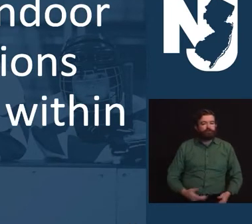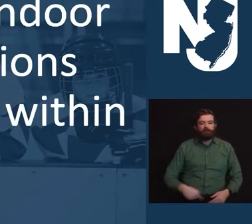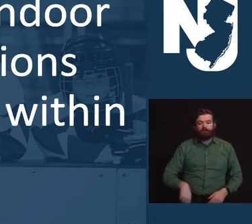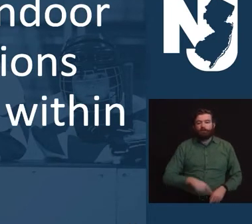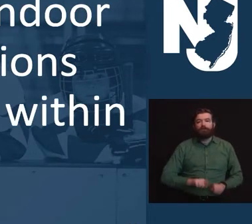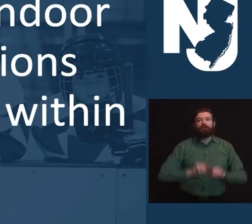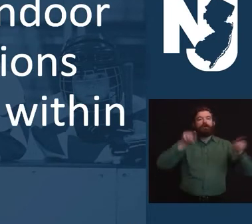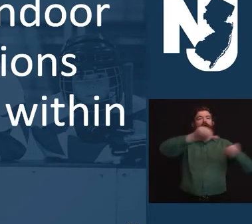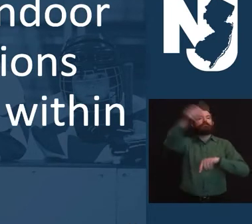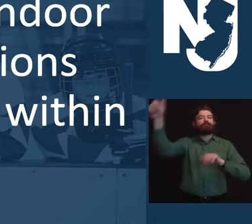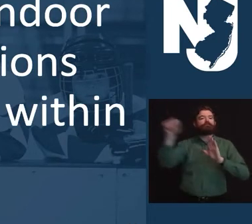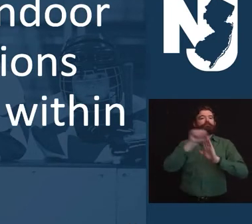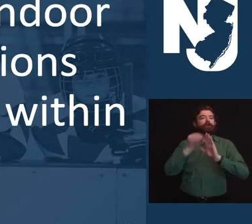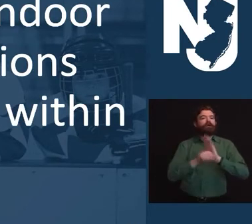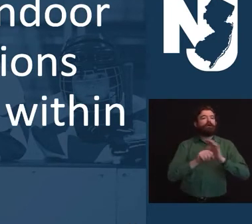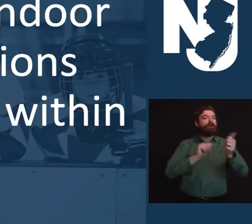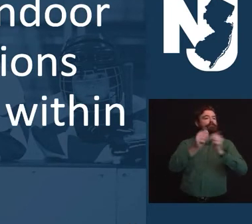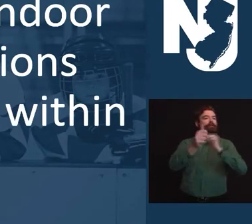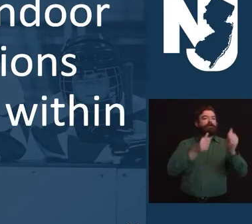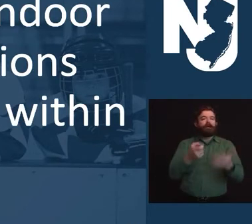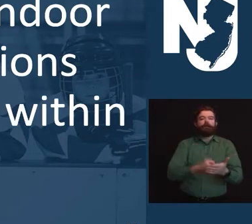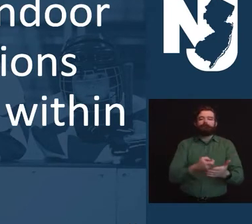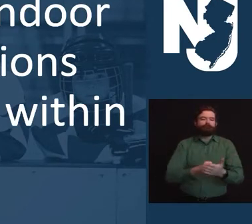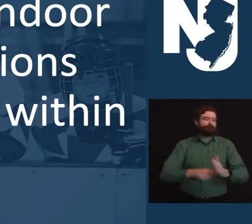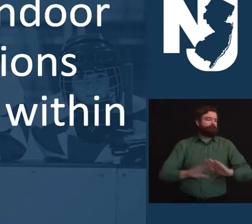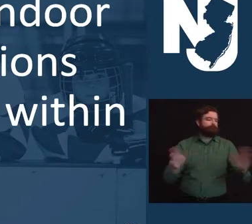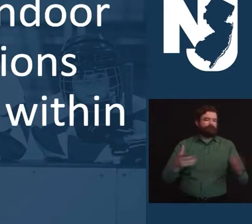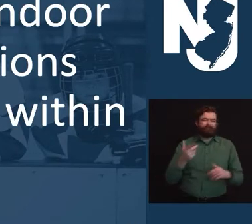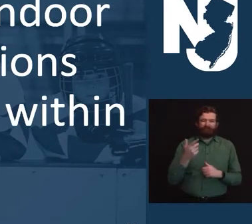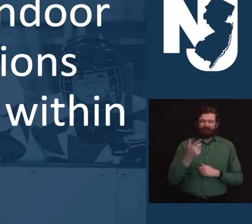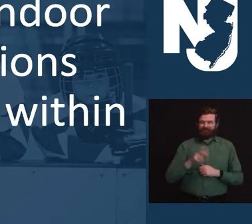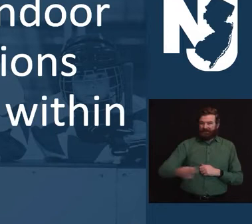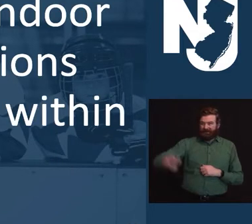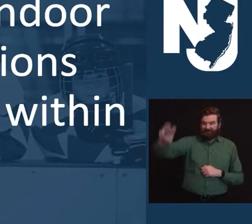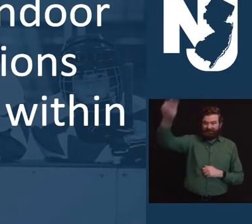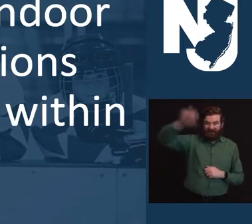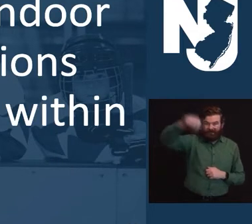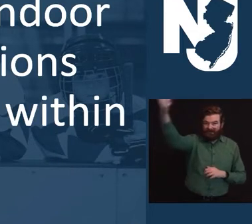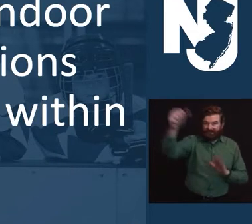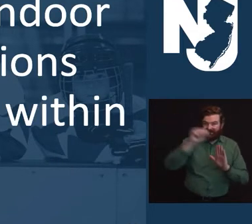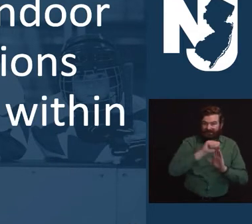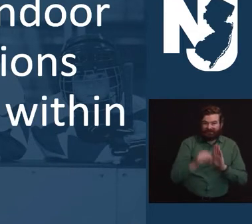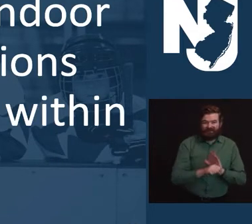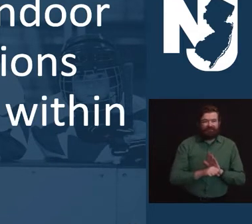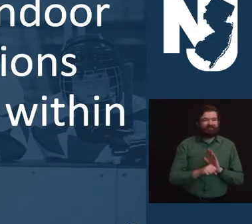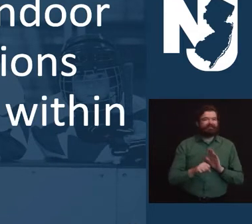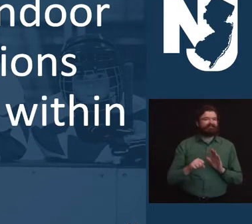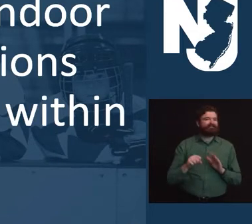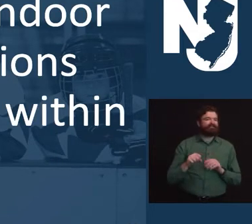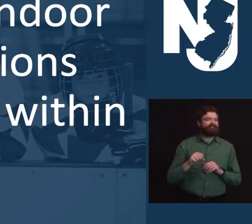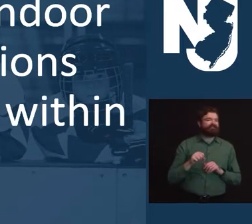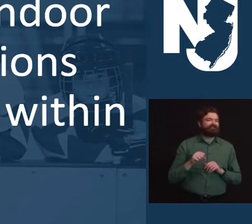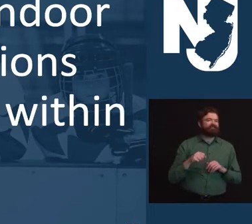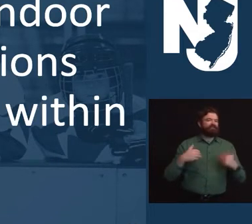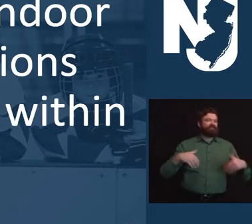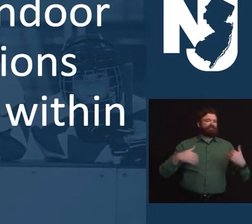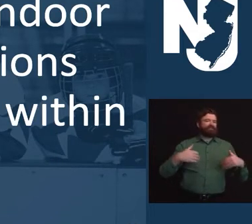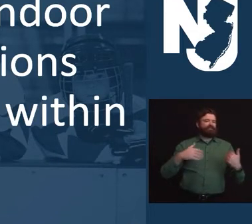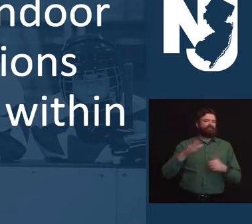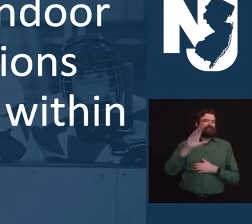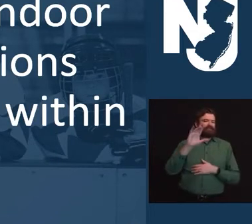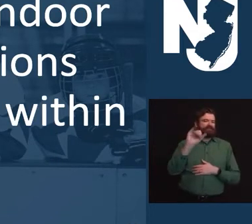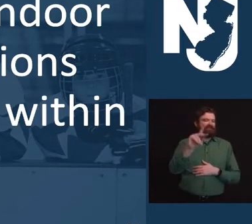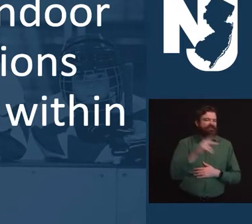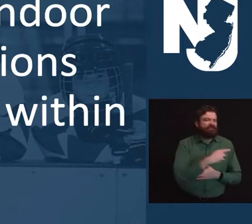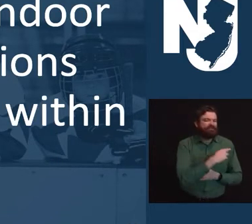Jersey. We know that interstate travel and associated activities among teams are particularly risky, as these settings create opportunities